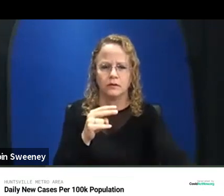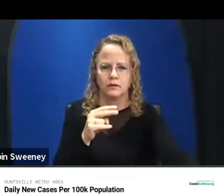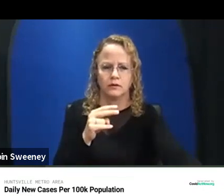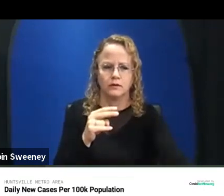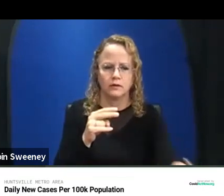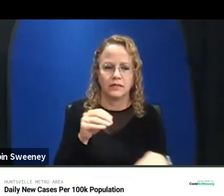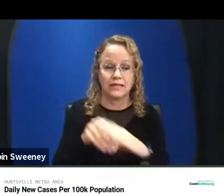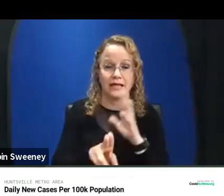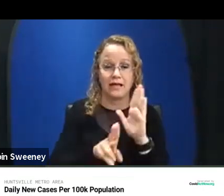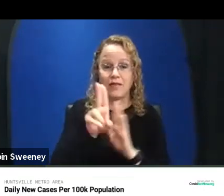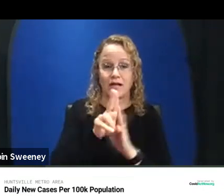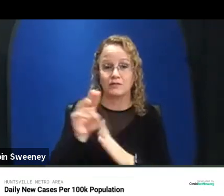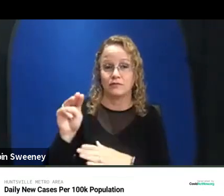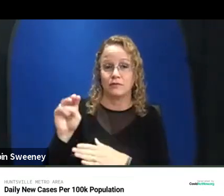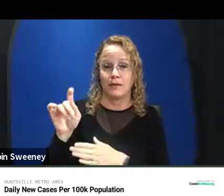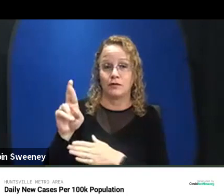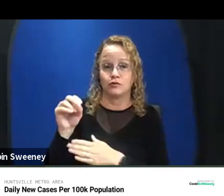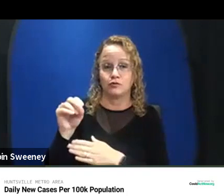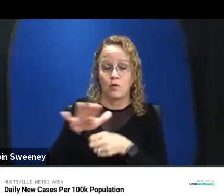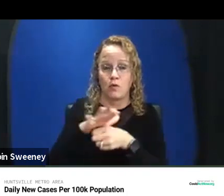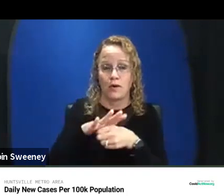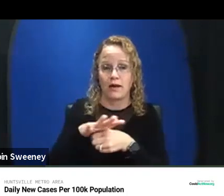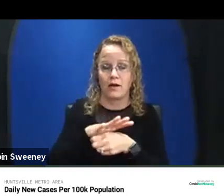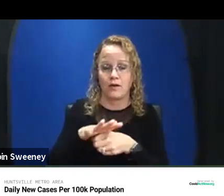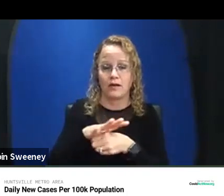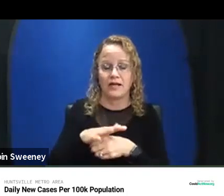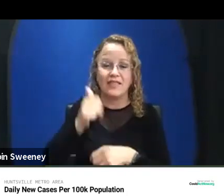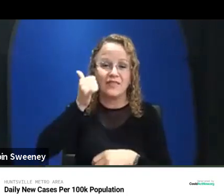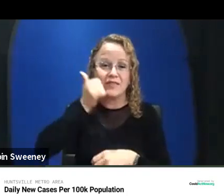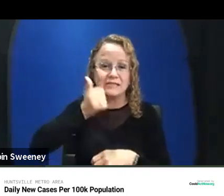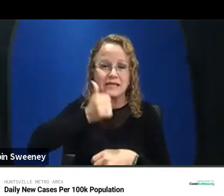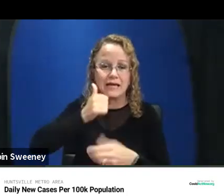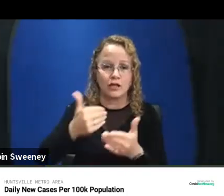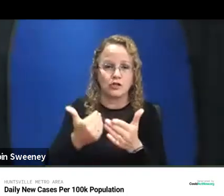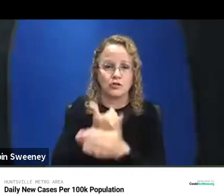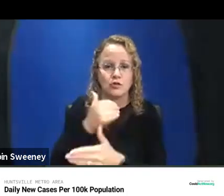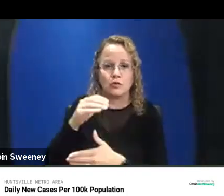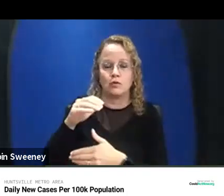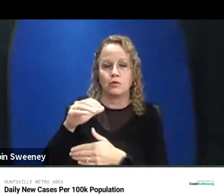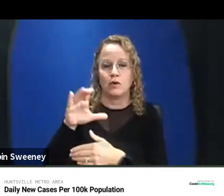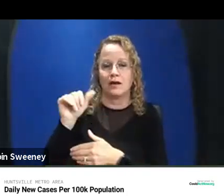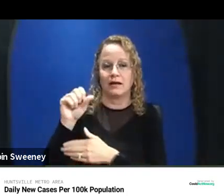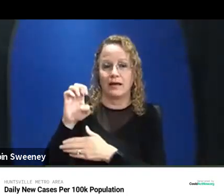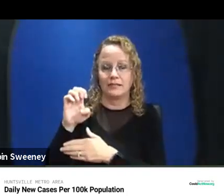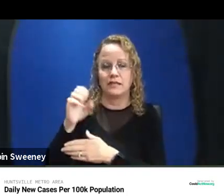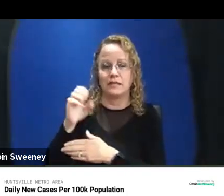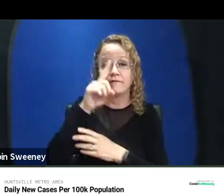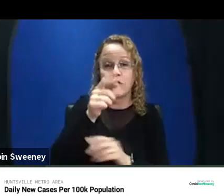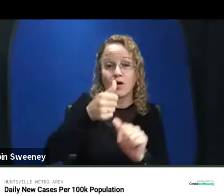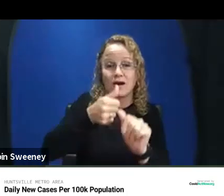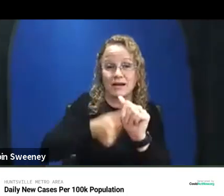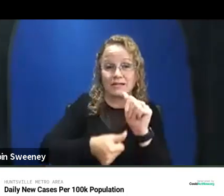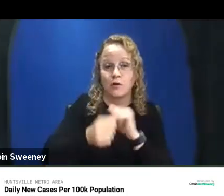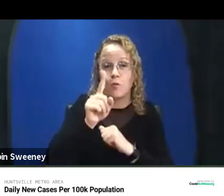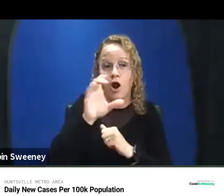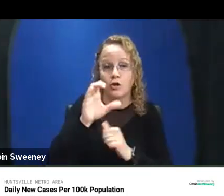in the Huntsville metro area, the daily new cases of COVID per 100,000